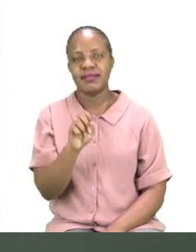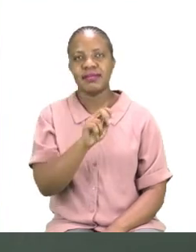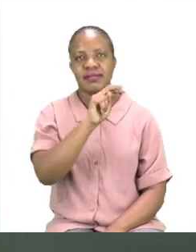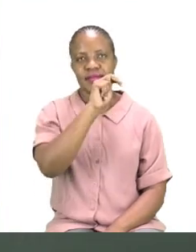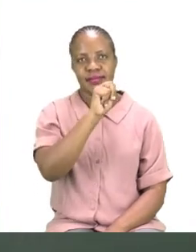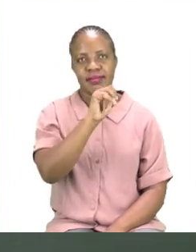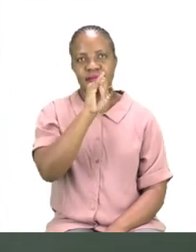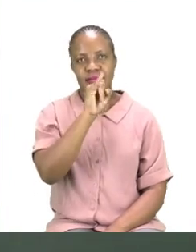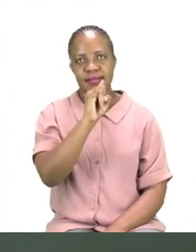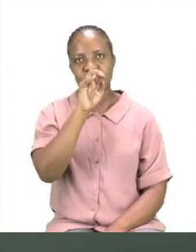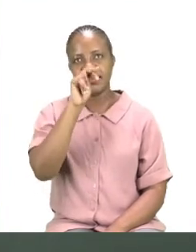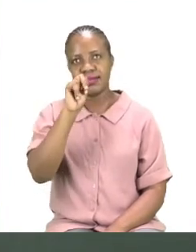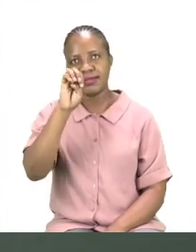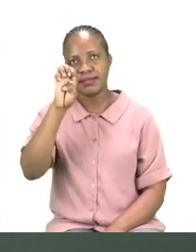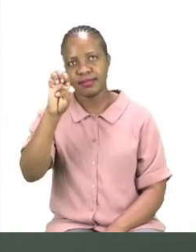9.